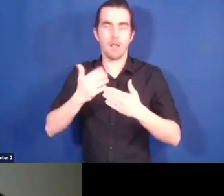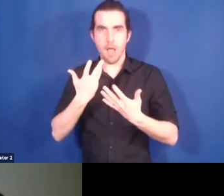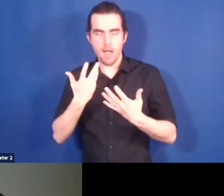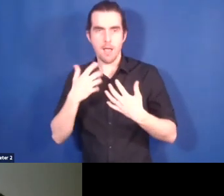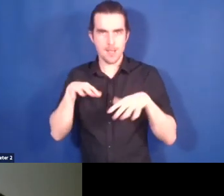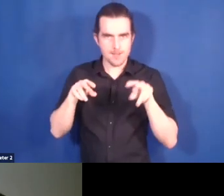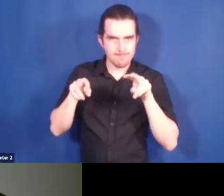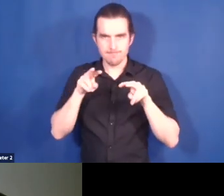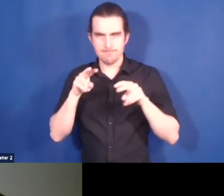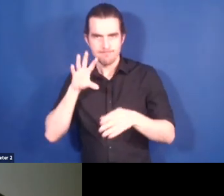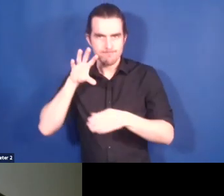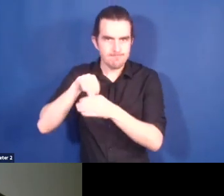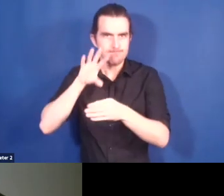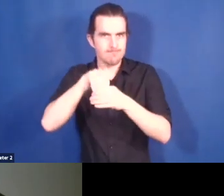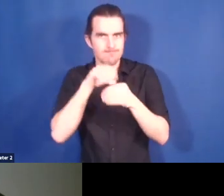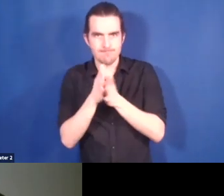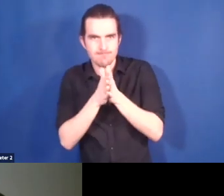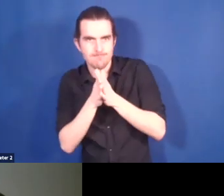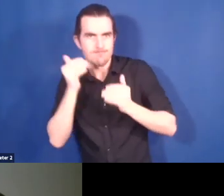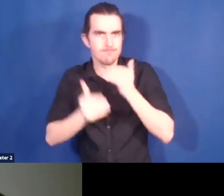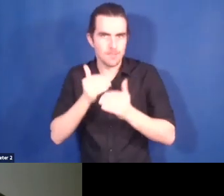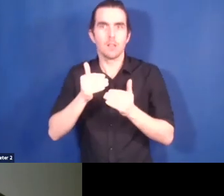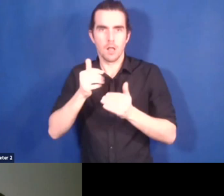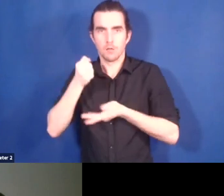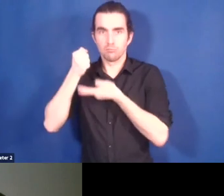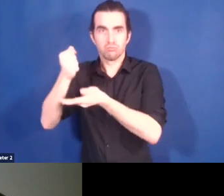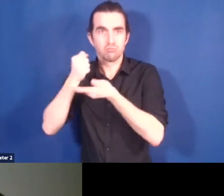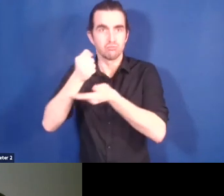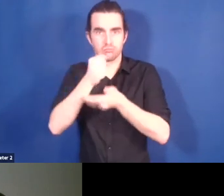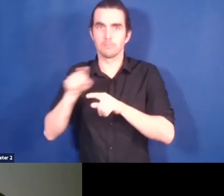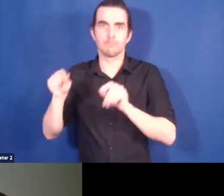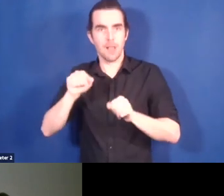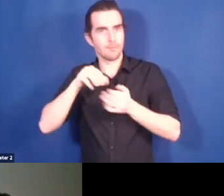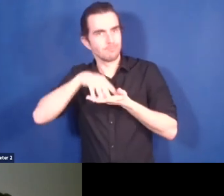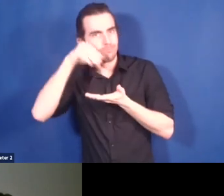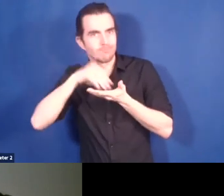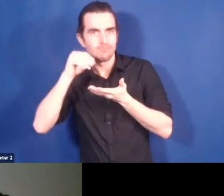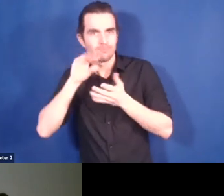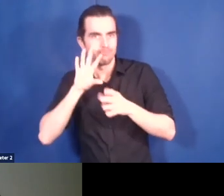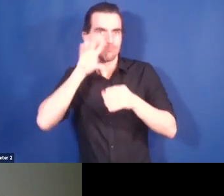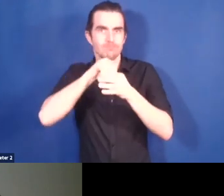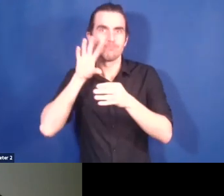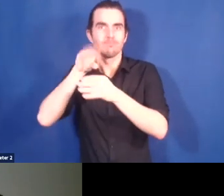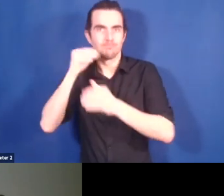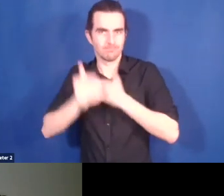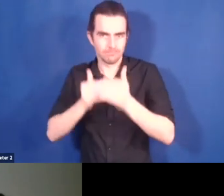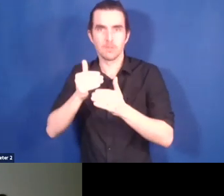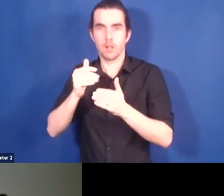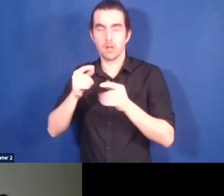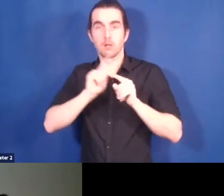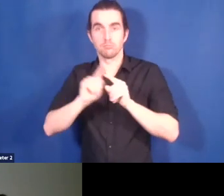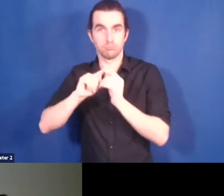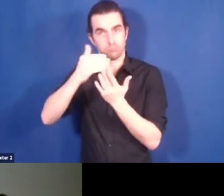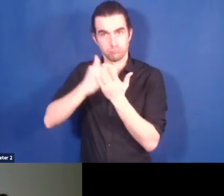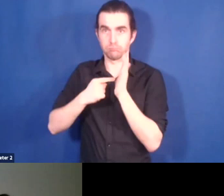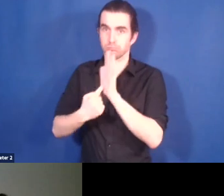force, are most welcome to reach out to the contacts that were just listed there in the chat. And related